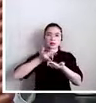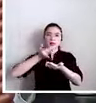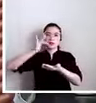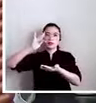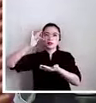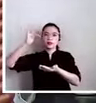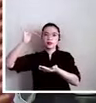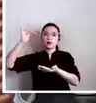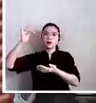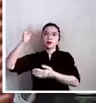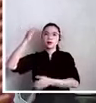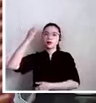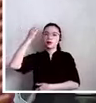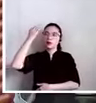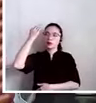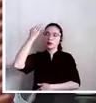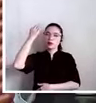glory.